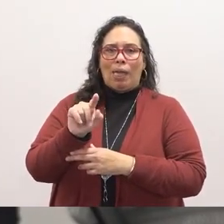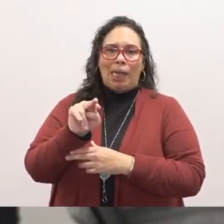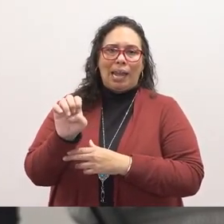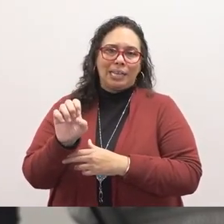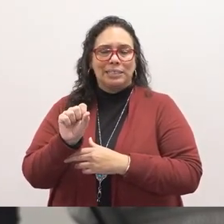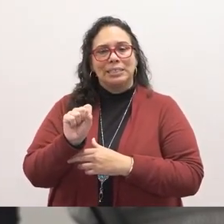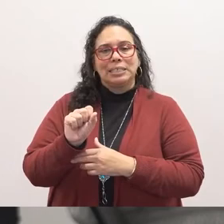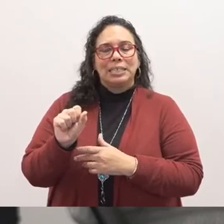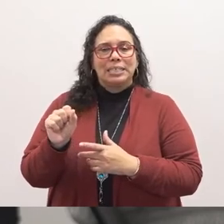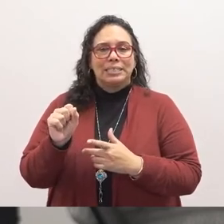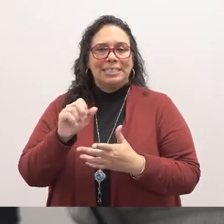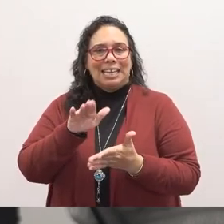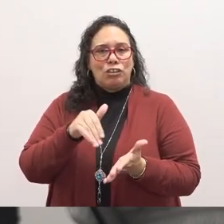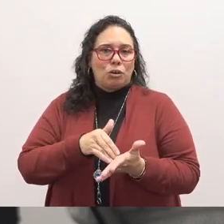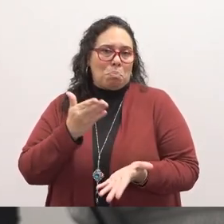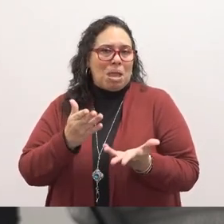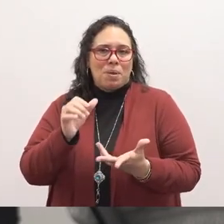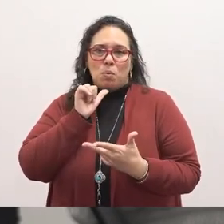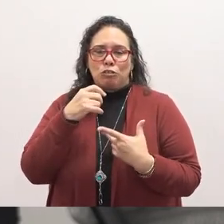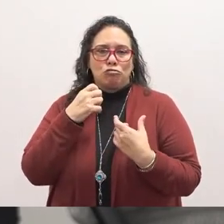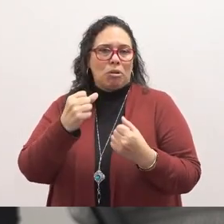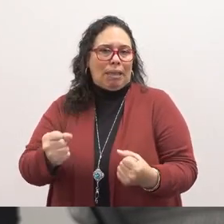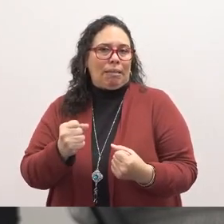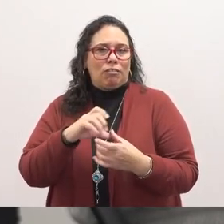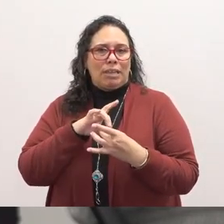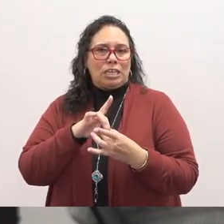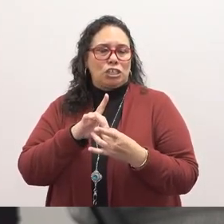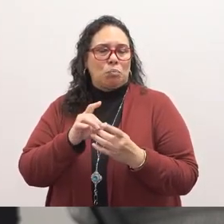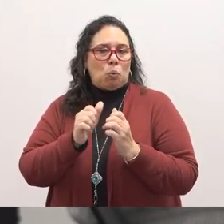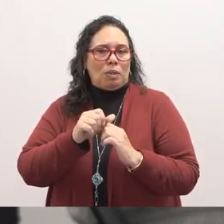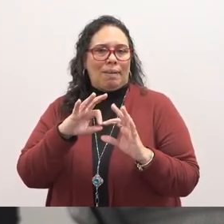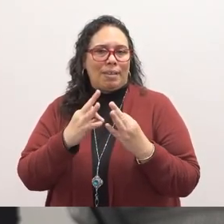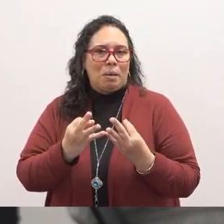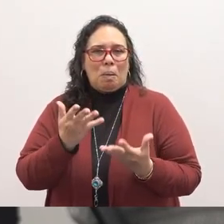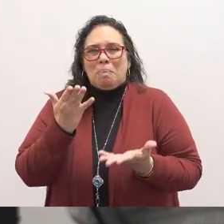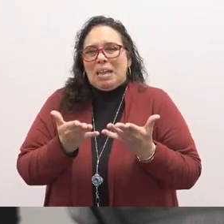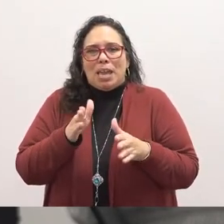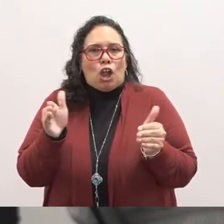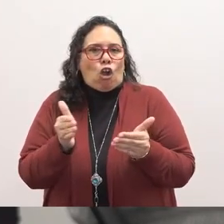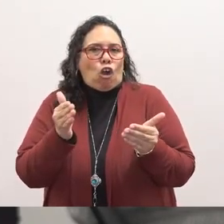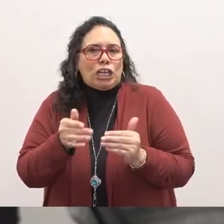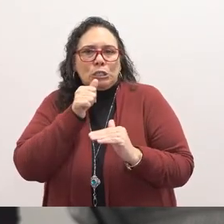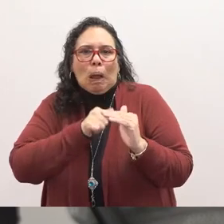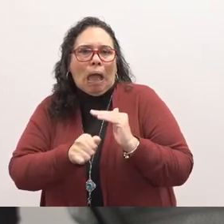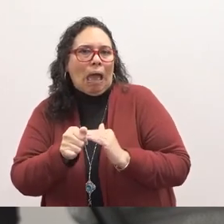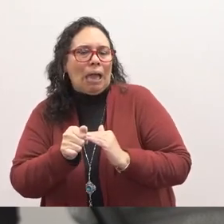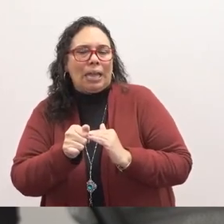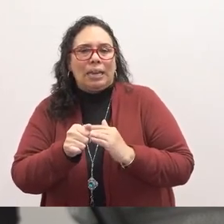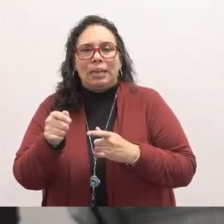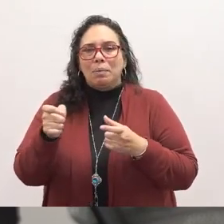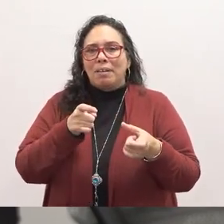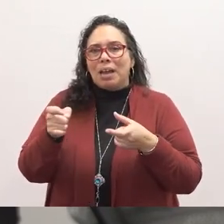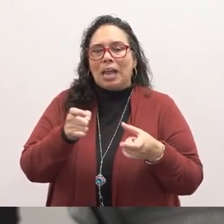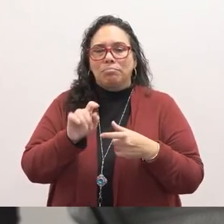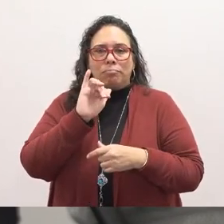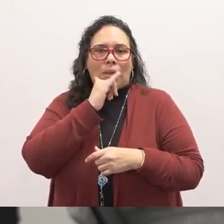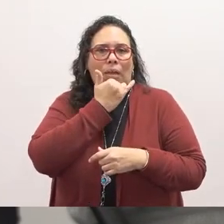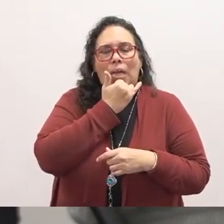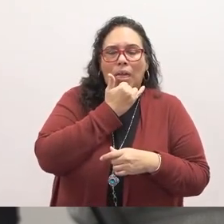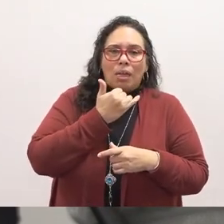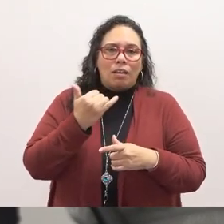opportunity to strengthen my relationship with my family. I might have been encouraged to hide things from them while being facilitated by misguided views